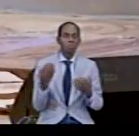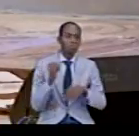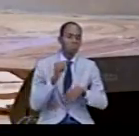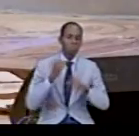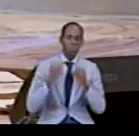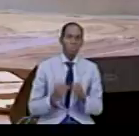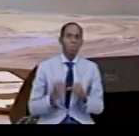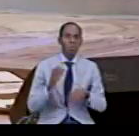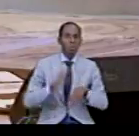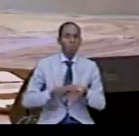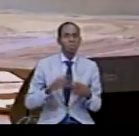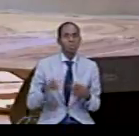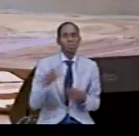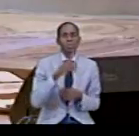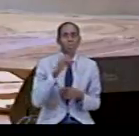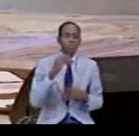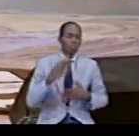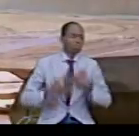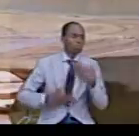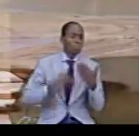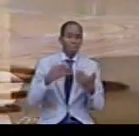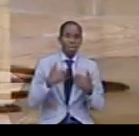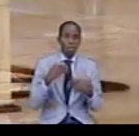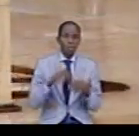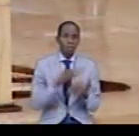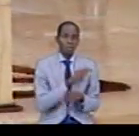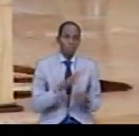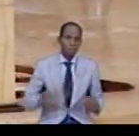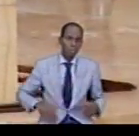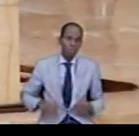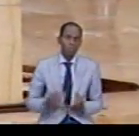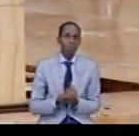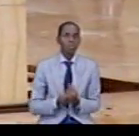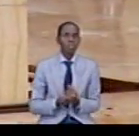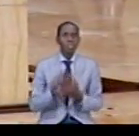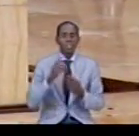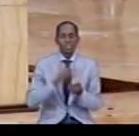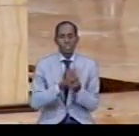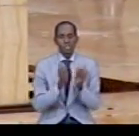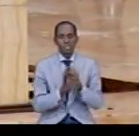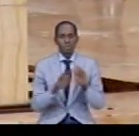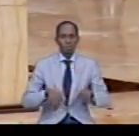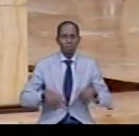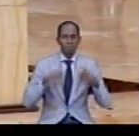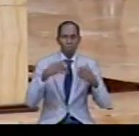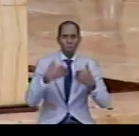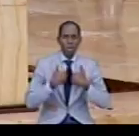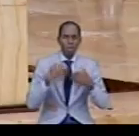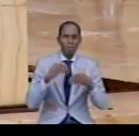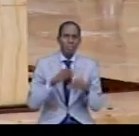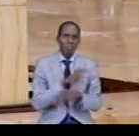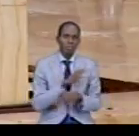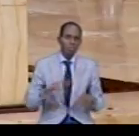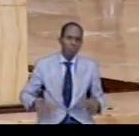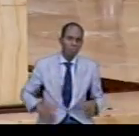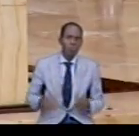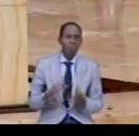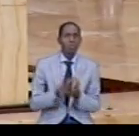the joy you're adding Christ the change of life you are in Christ